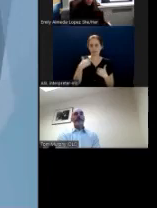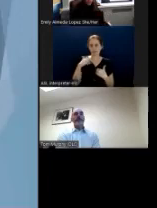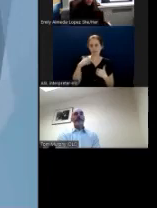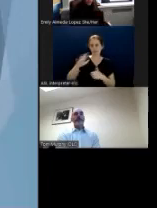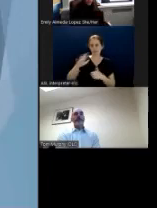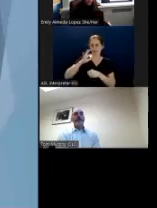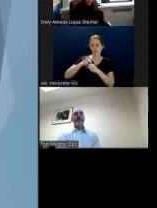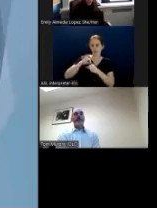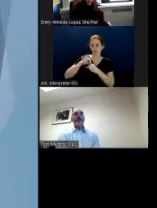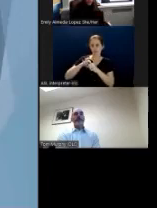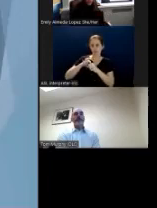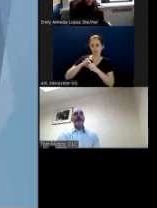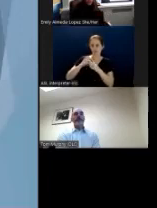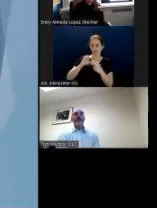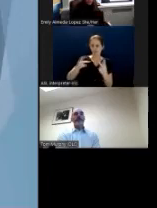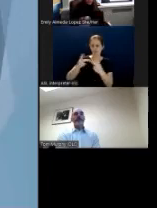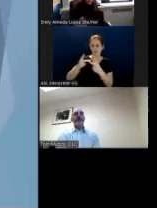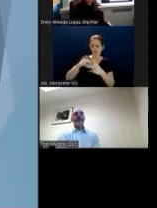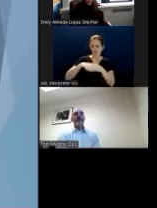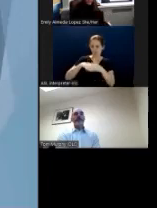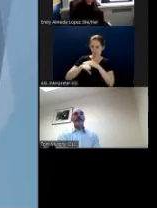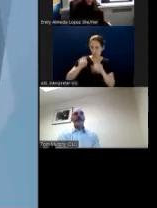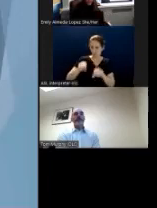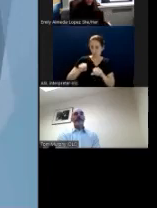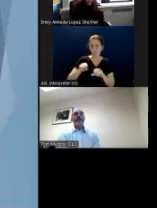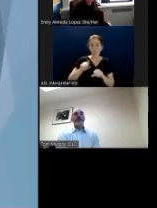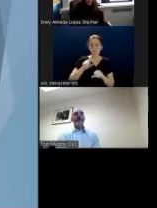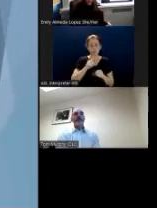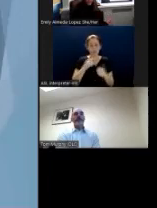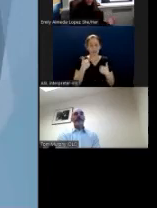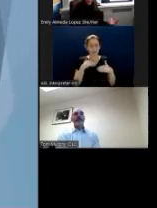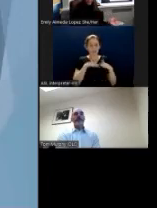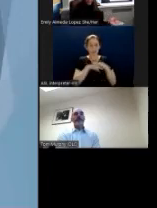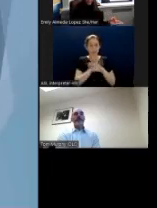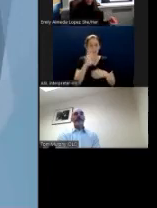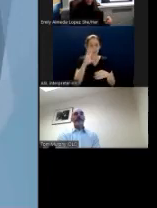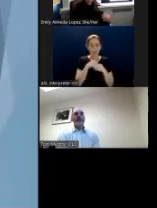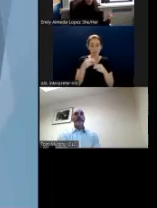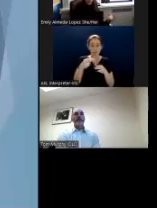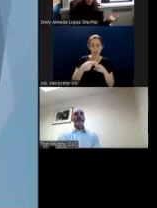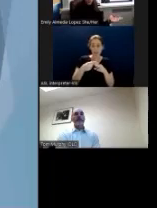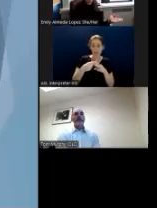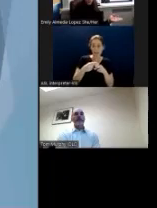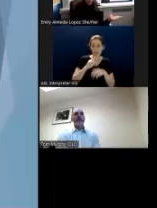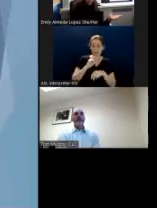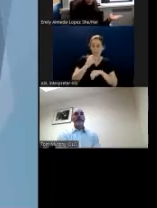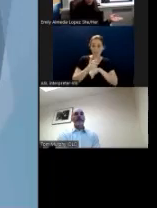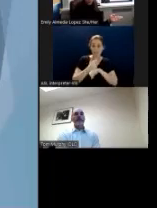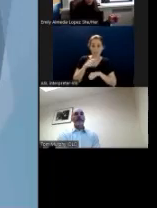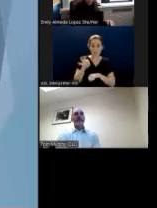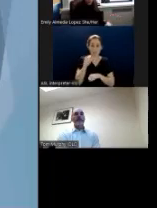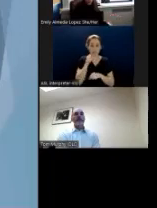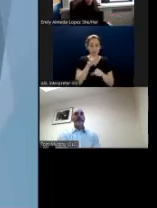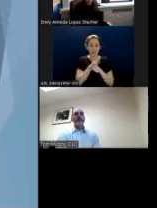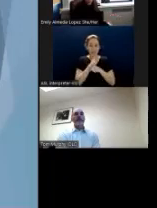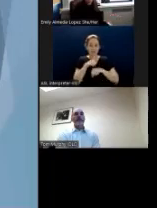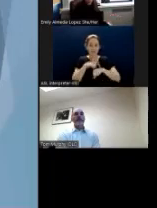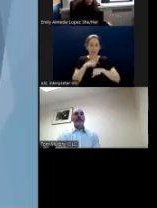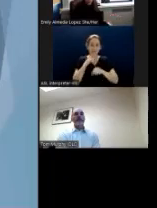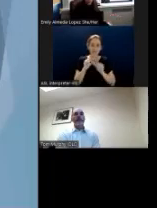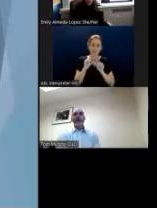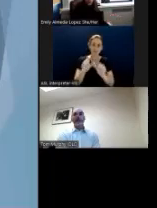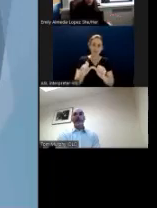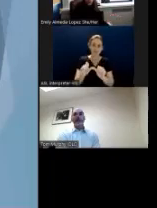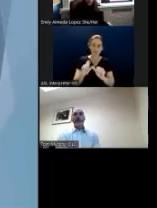facilities are accessible, and ensuring access in that way can include temporary measures if there's not enough time to do a permanent